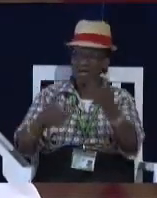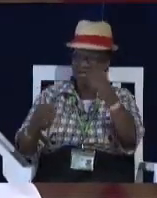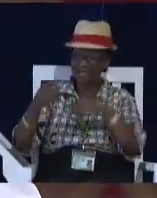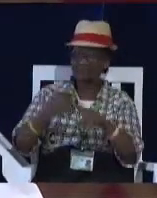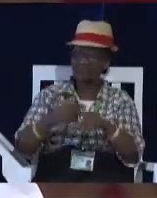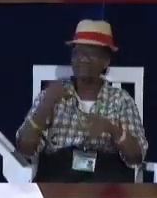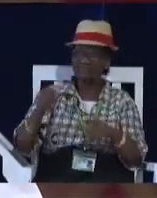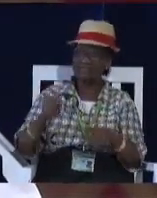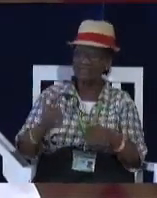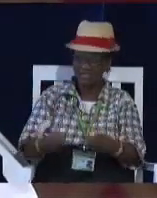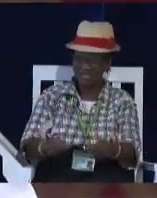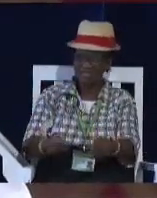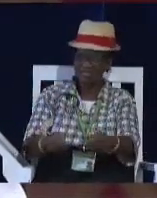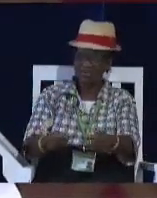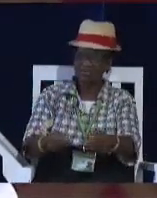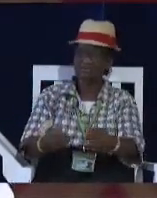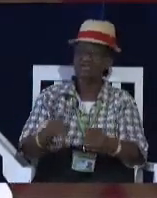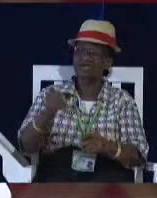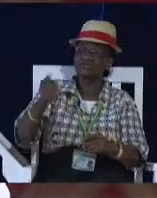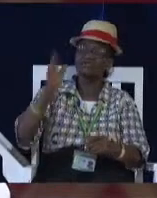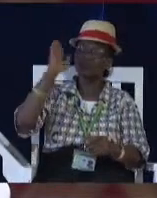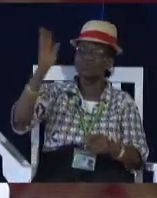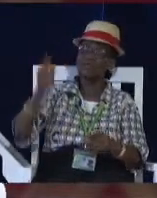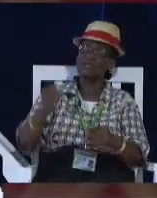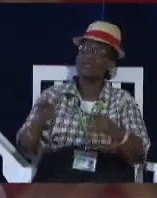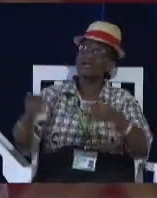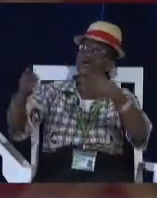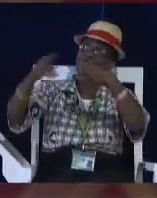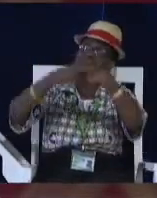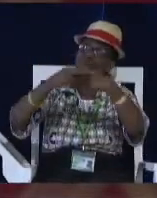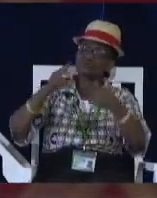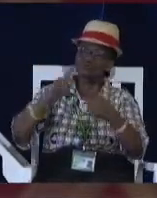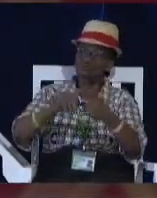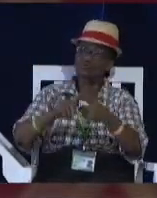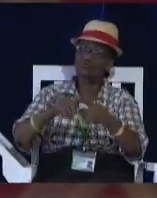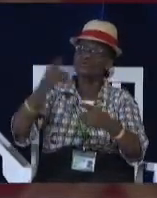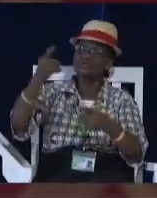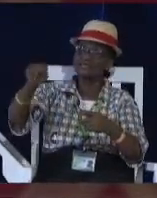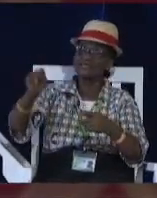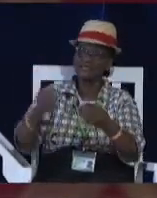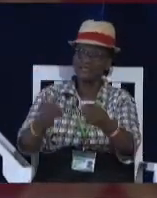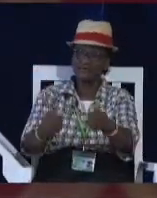will return to the dust.